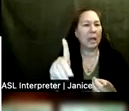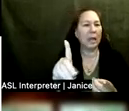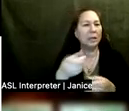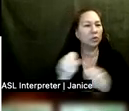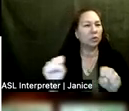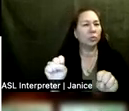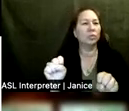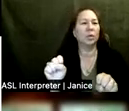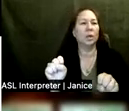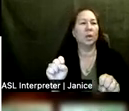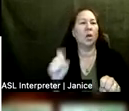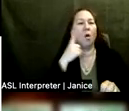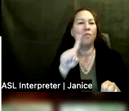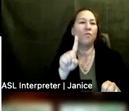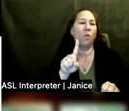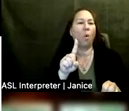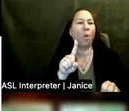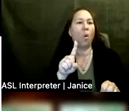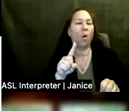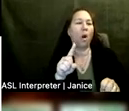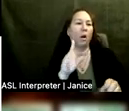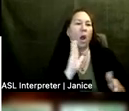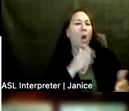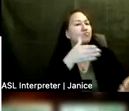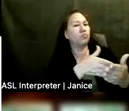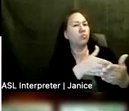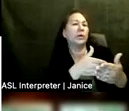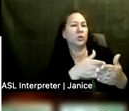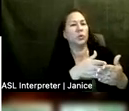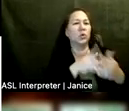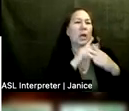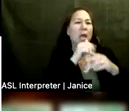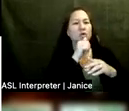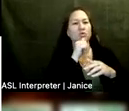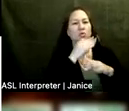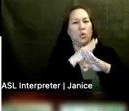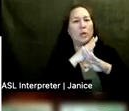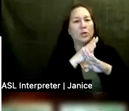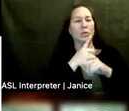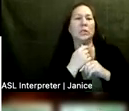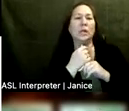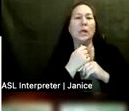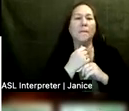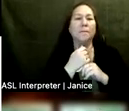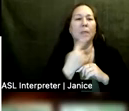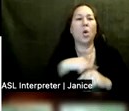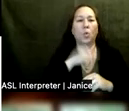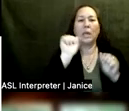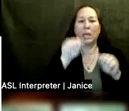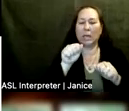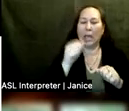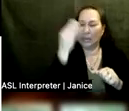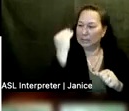can ask that we essentially go to the Department of Homeland Security and say that we are interested in